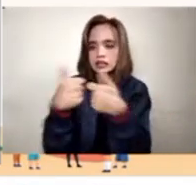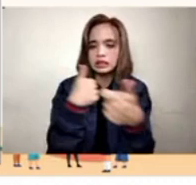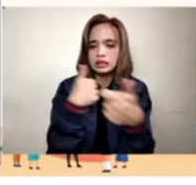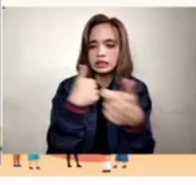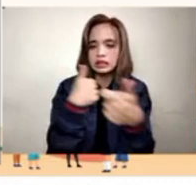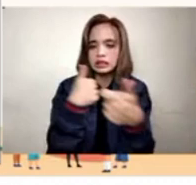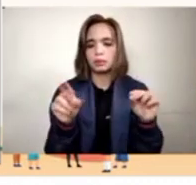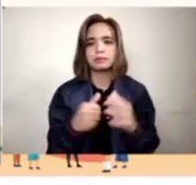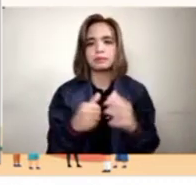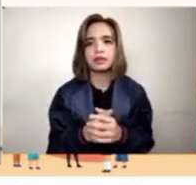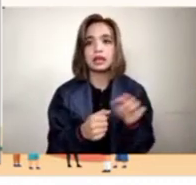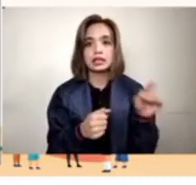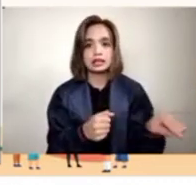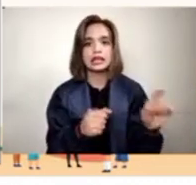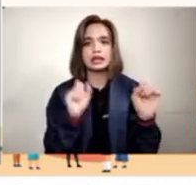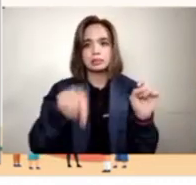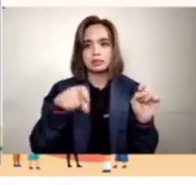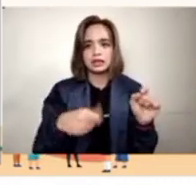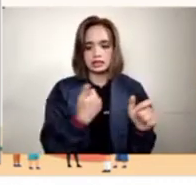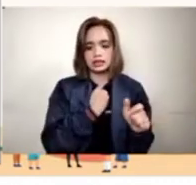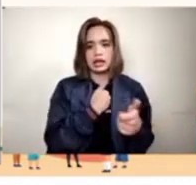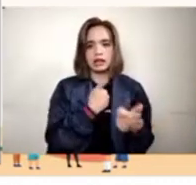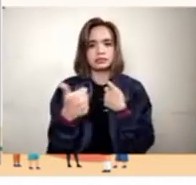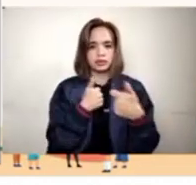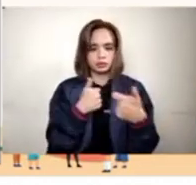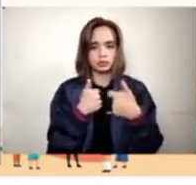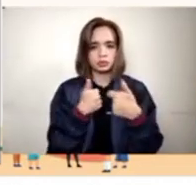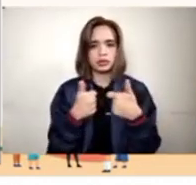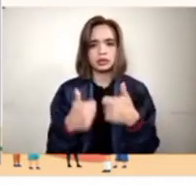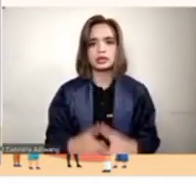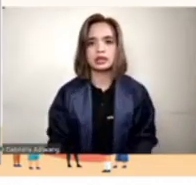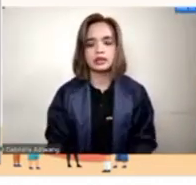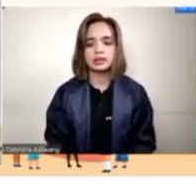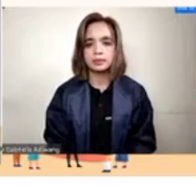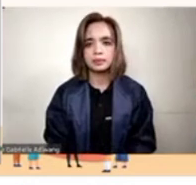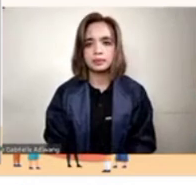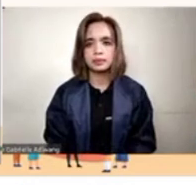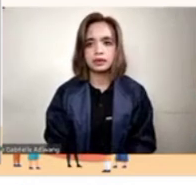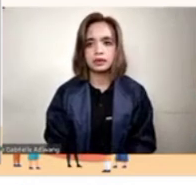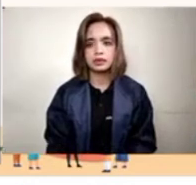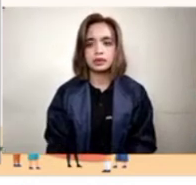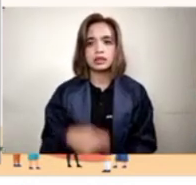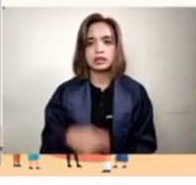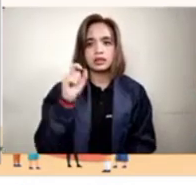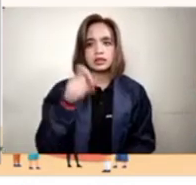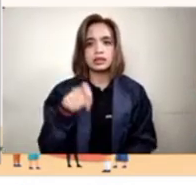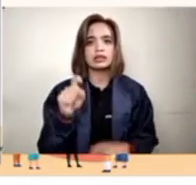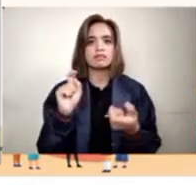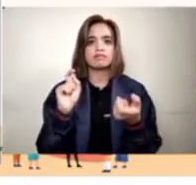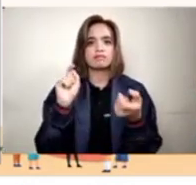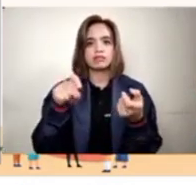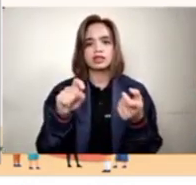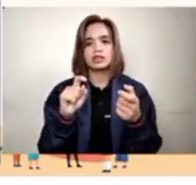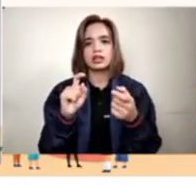to compete with one another. They will now have to compete with themselves. They only need to beat